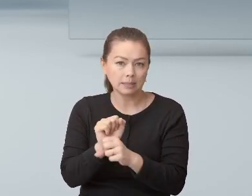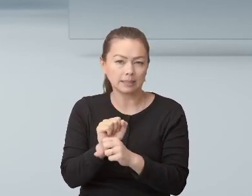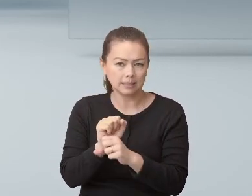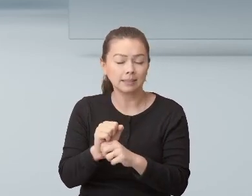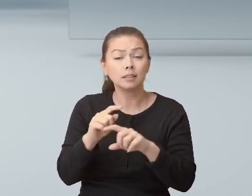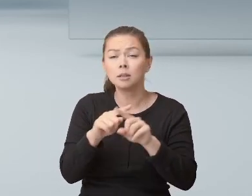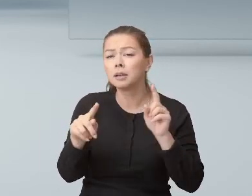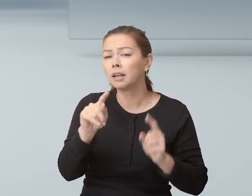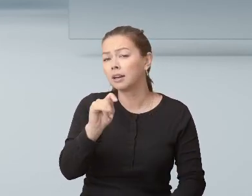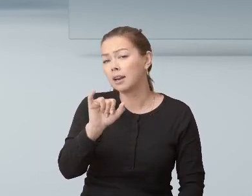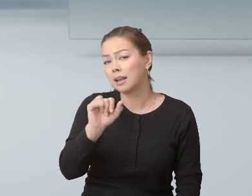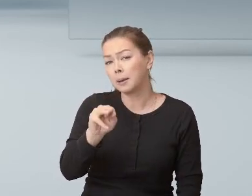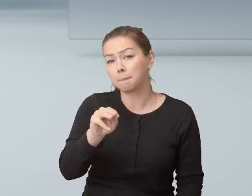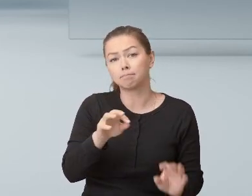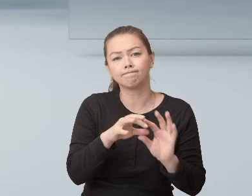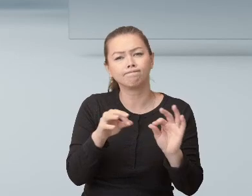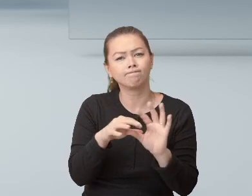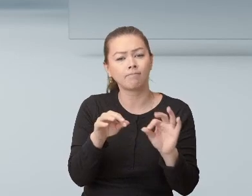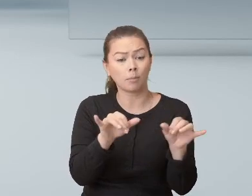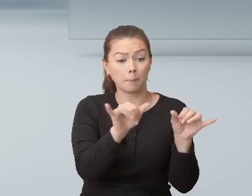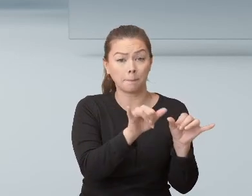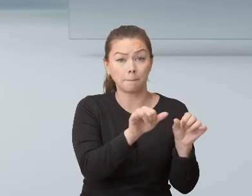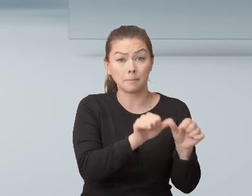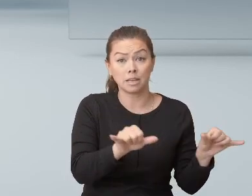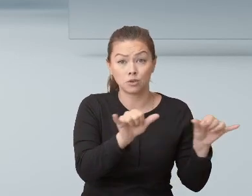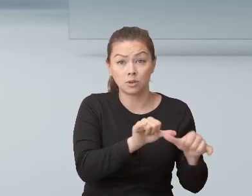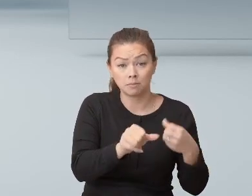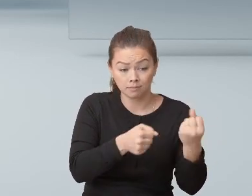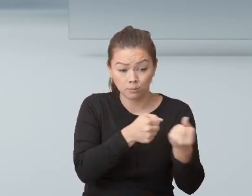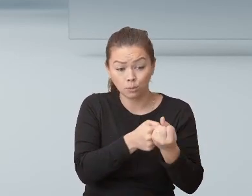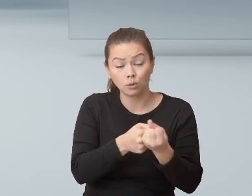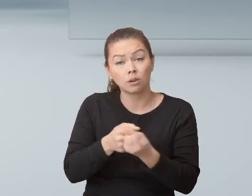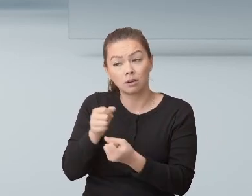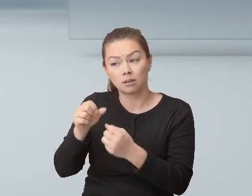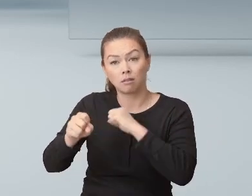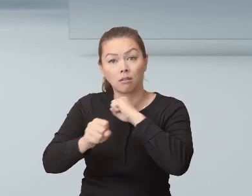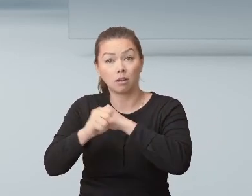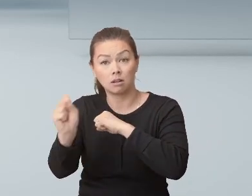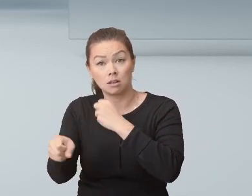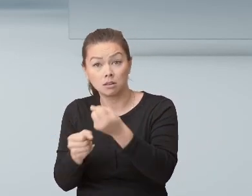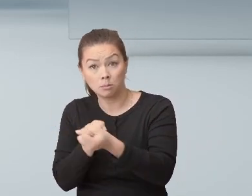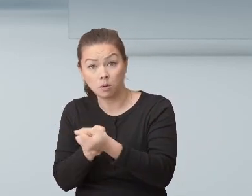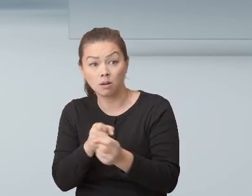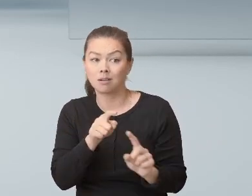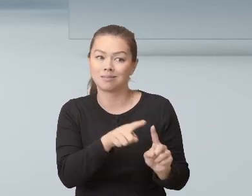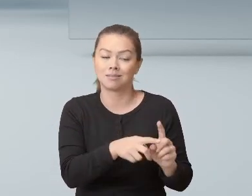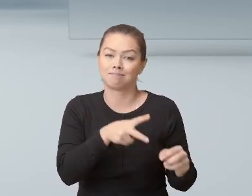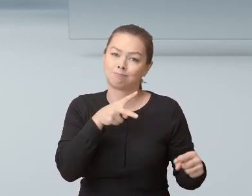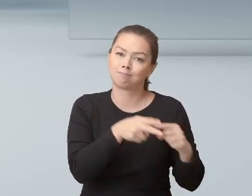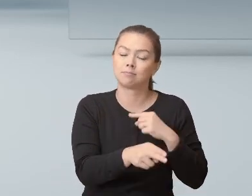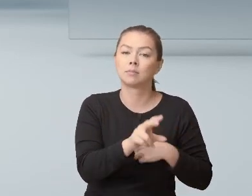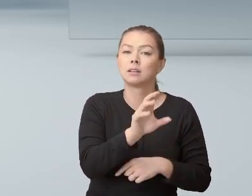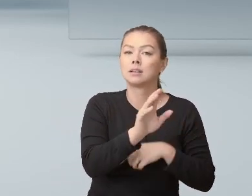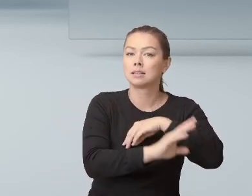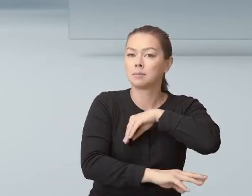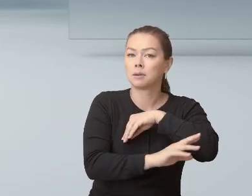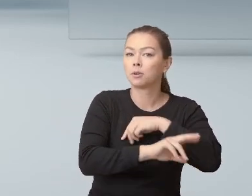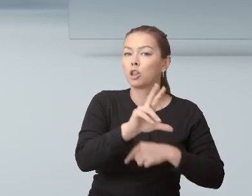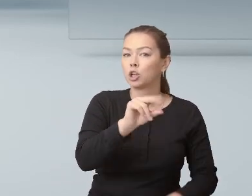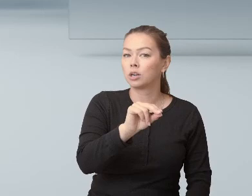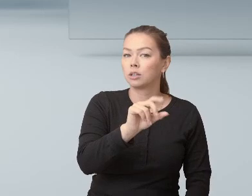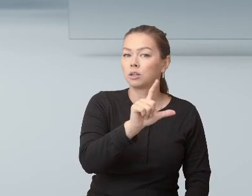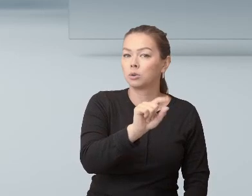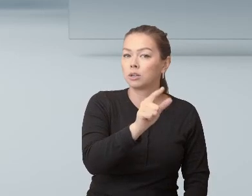extended. Mainstream support ends September 30th, 2029. But Tim, what jumps out at you in terms